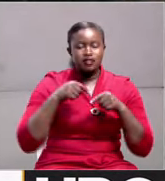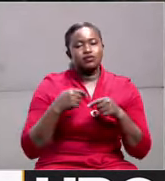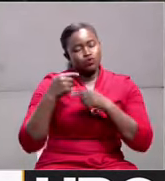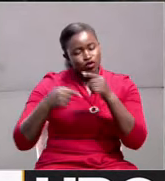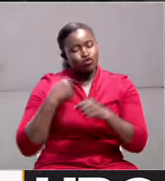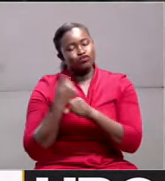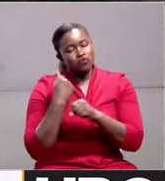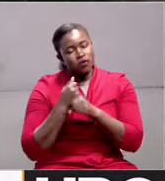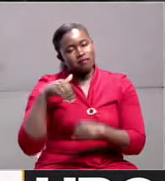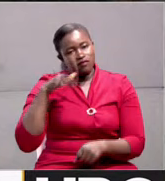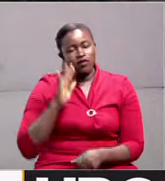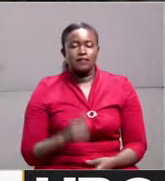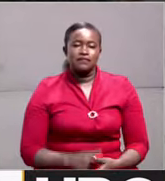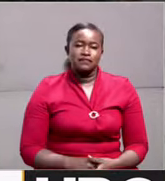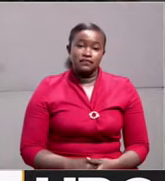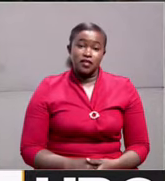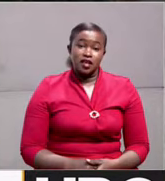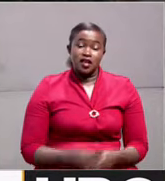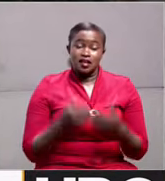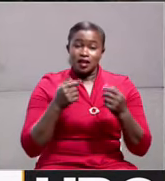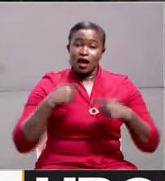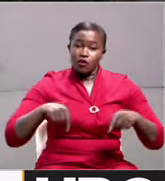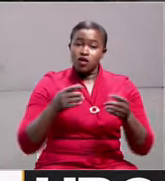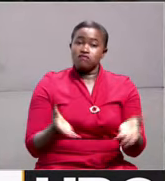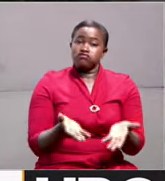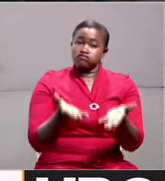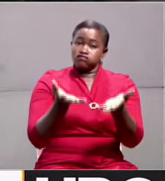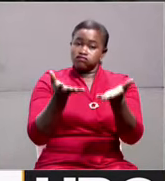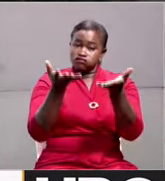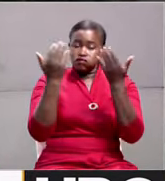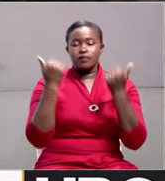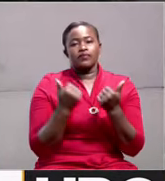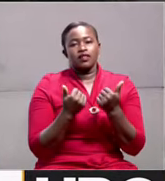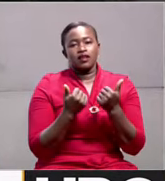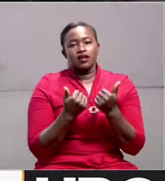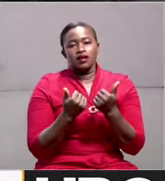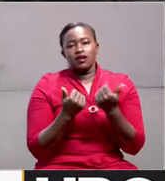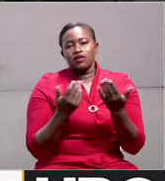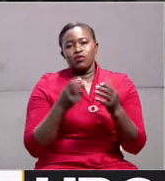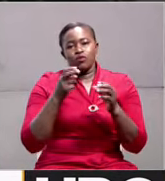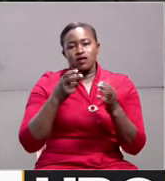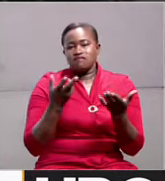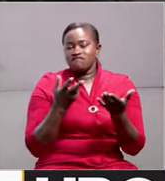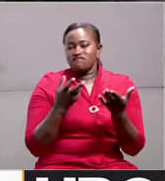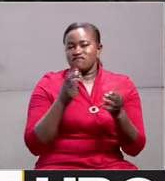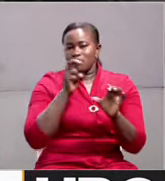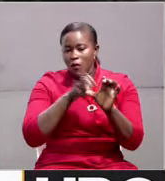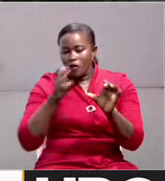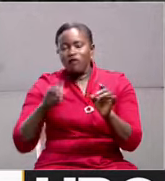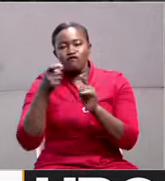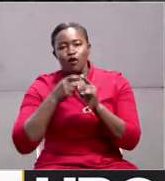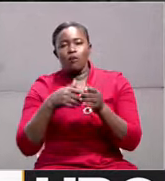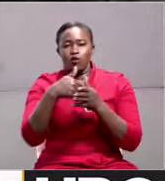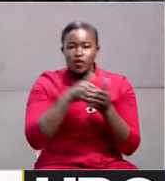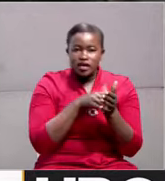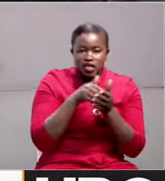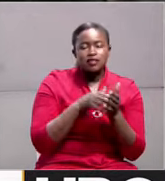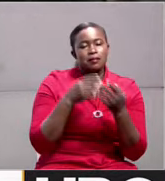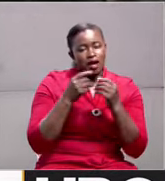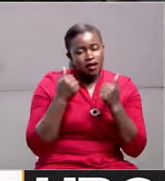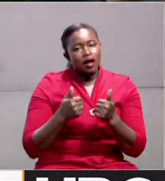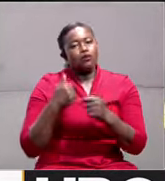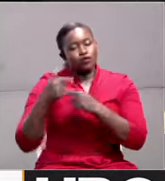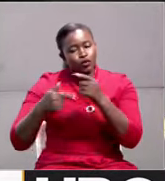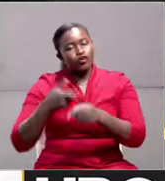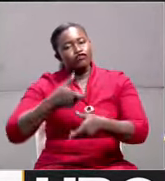bikorra cyumwe tuyumukere twarugo mu kugwejegera twarugo mbunafu ntuhamiza ngo triyont